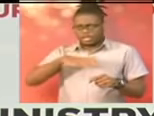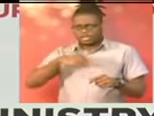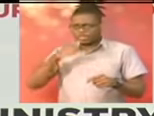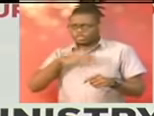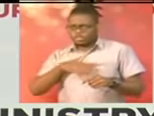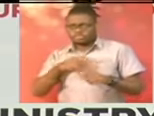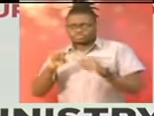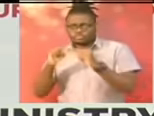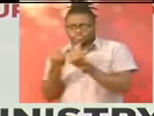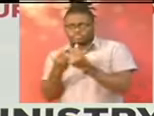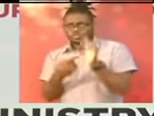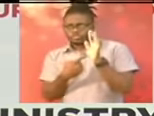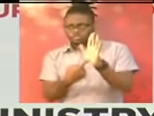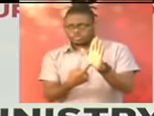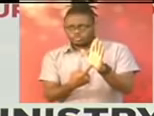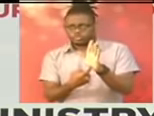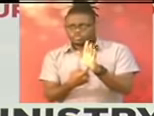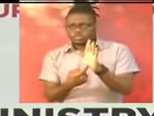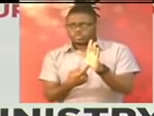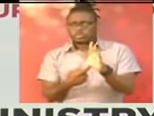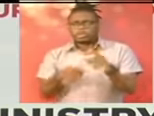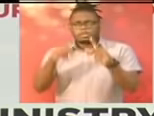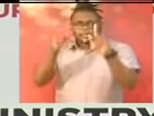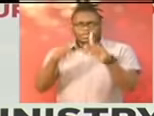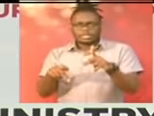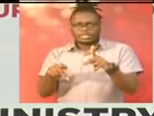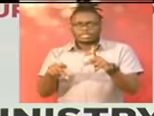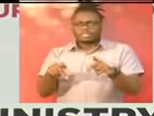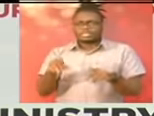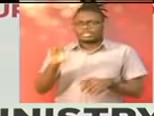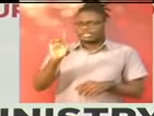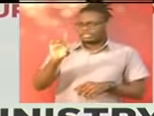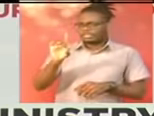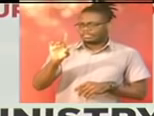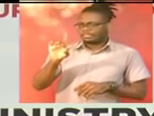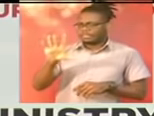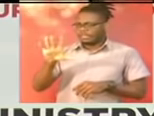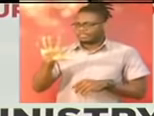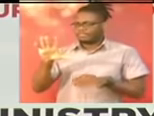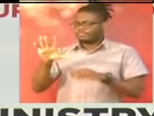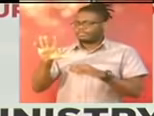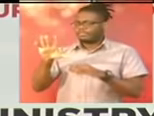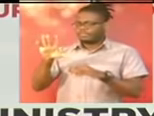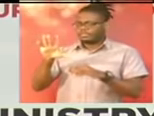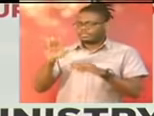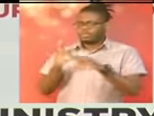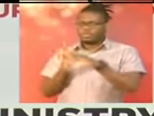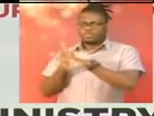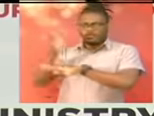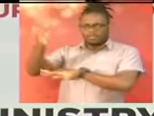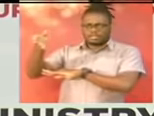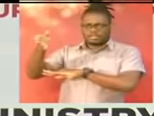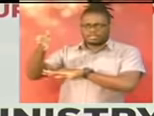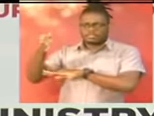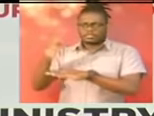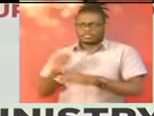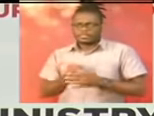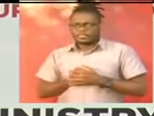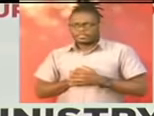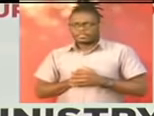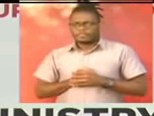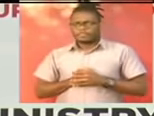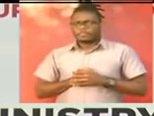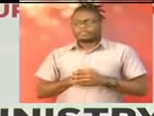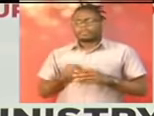the 85 and above. And again, we saw where that 85 and above section actually began to occupy a larger and